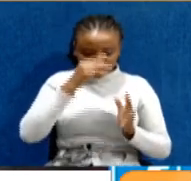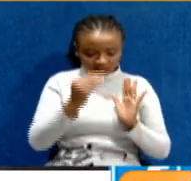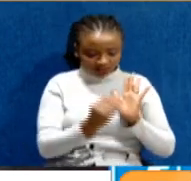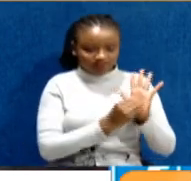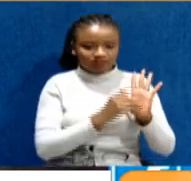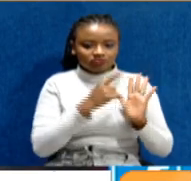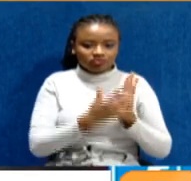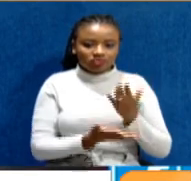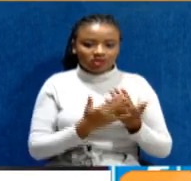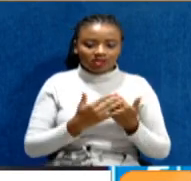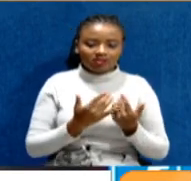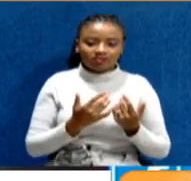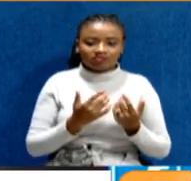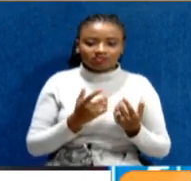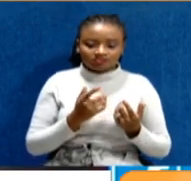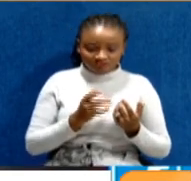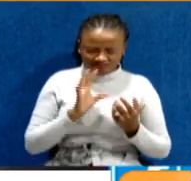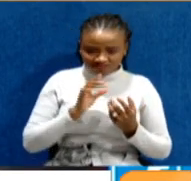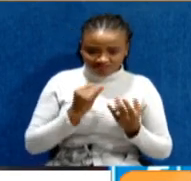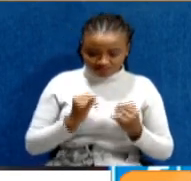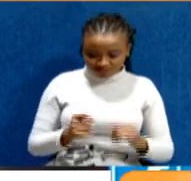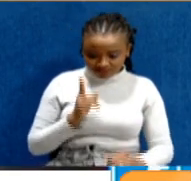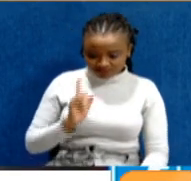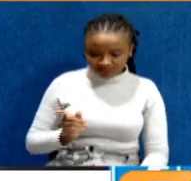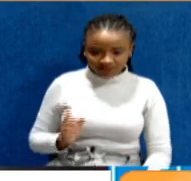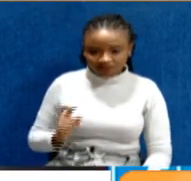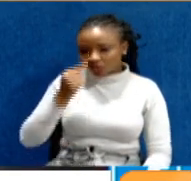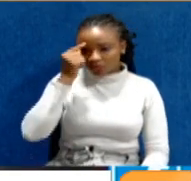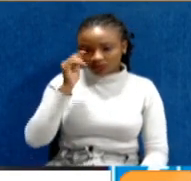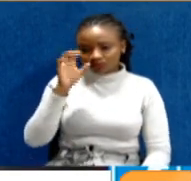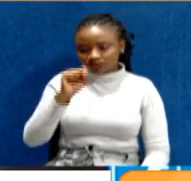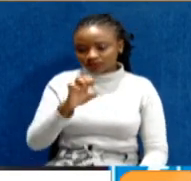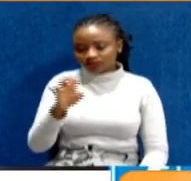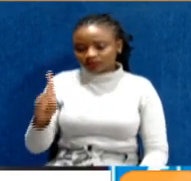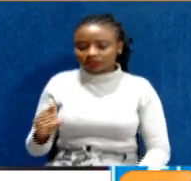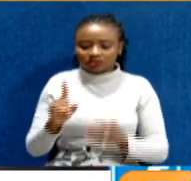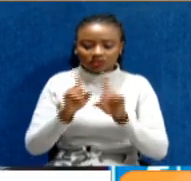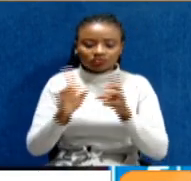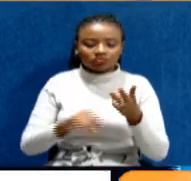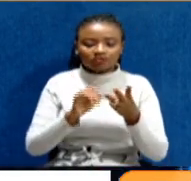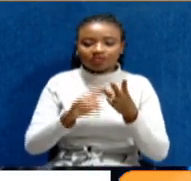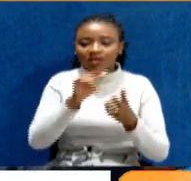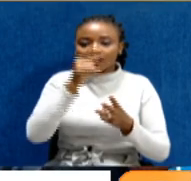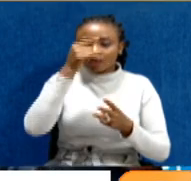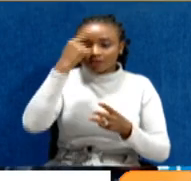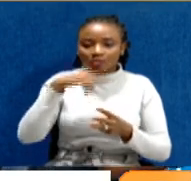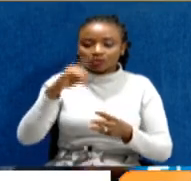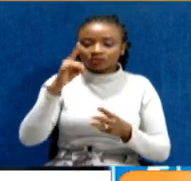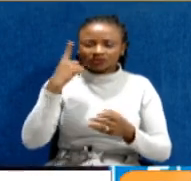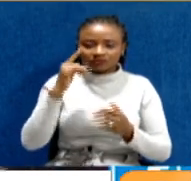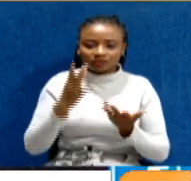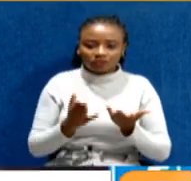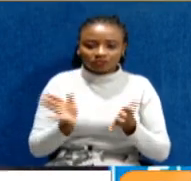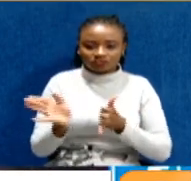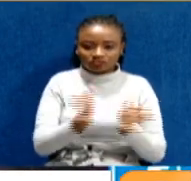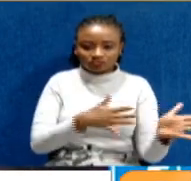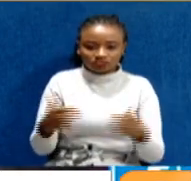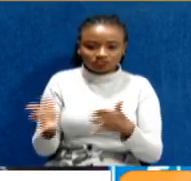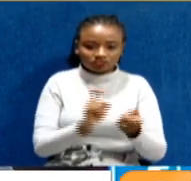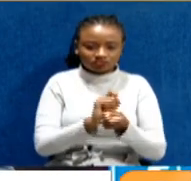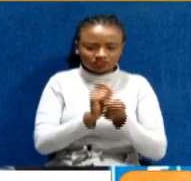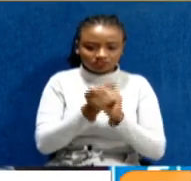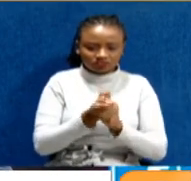helping us adapt to climate change. And one of the key ways of adapting to climate change is having diversity in terms of seed,